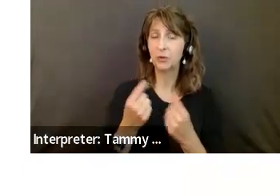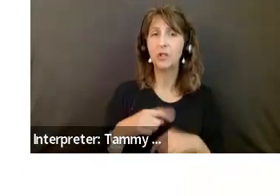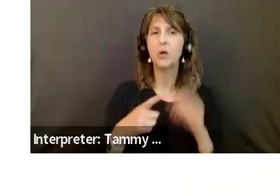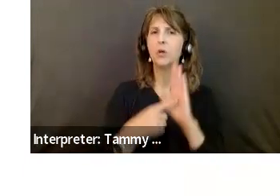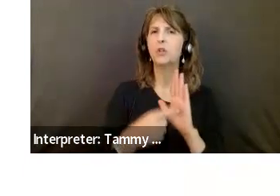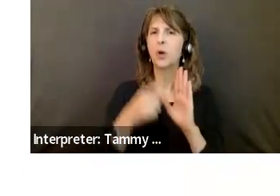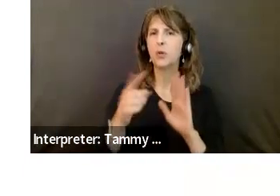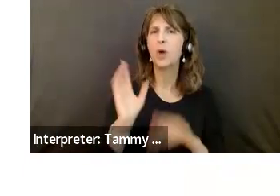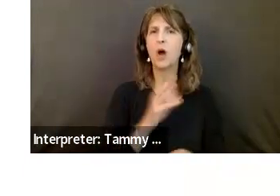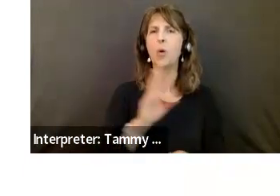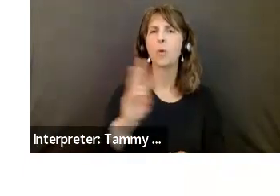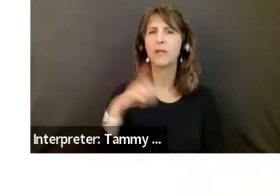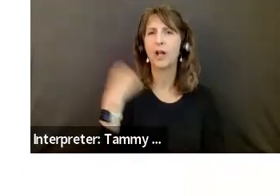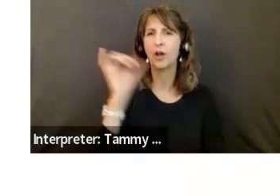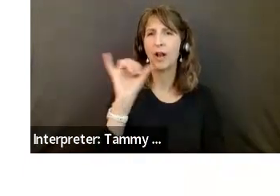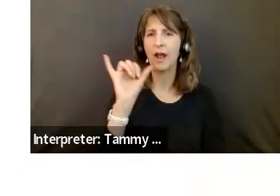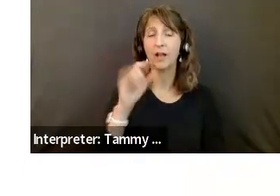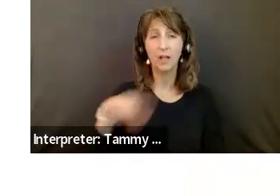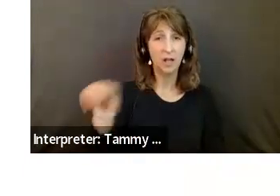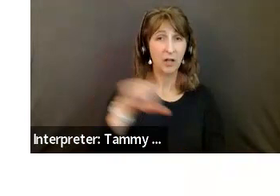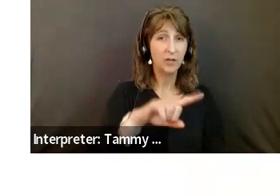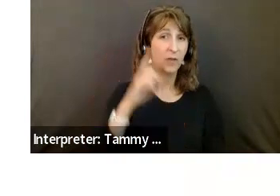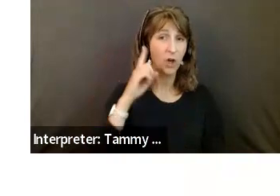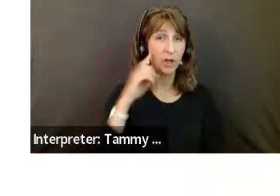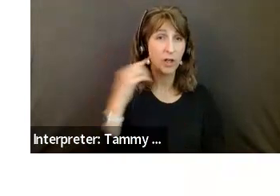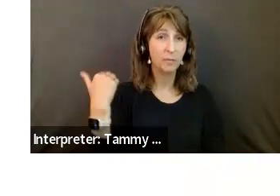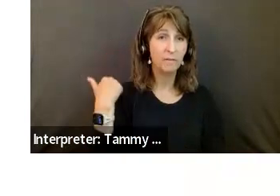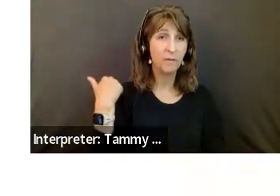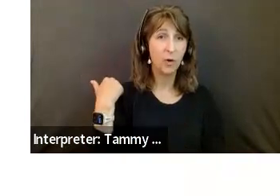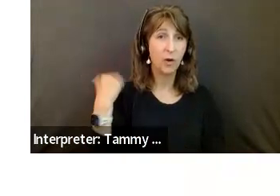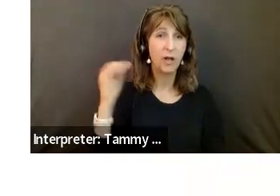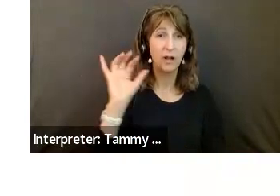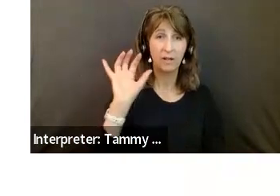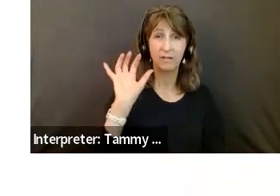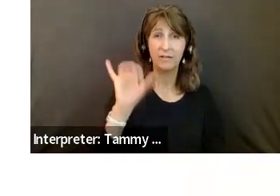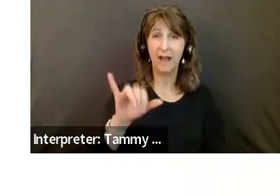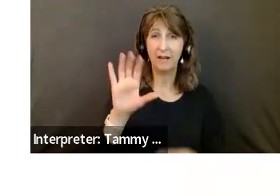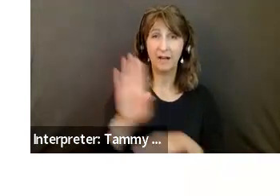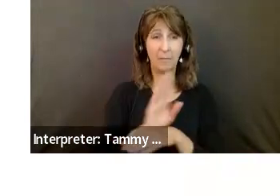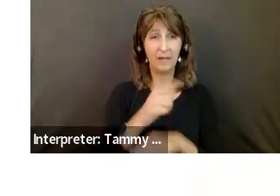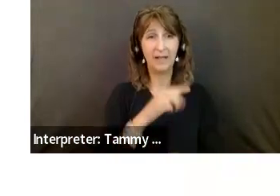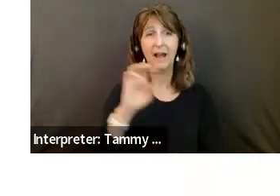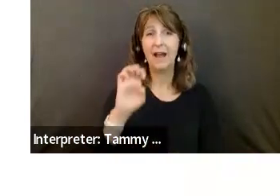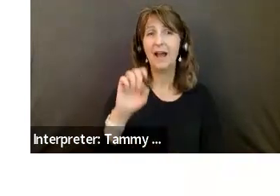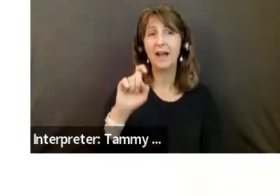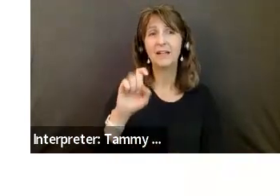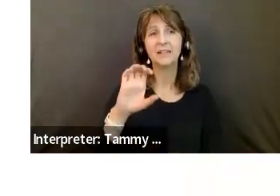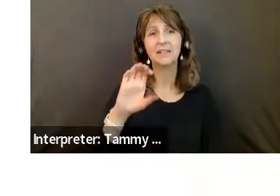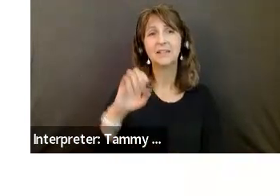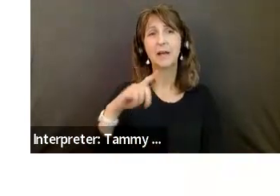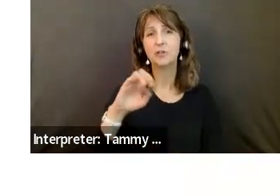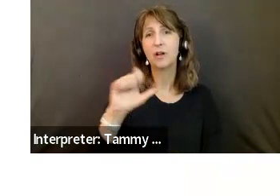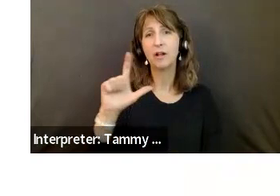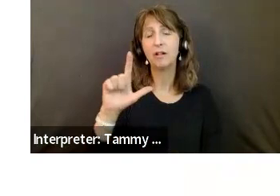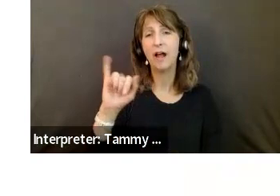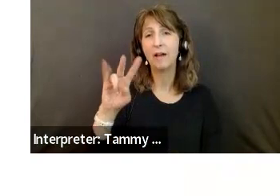you I've heard about Exceptional Lives before, but we've been operating in